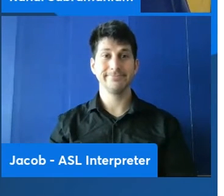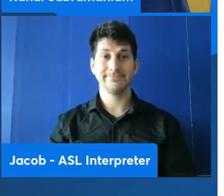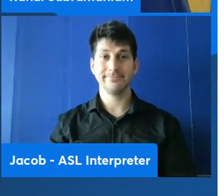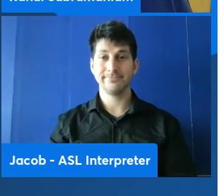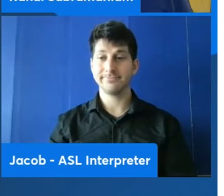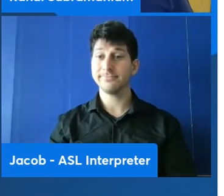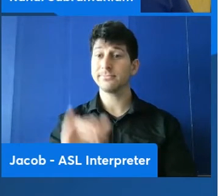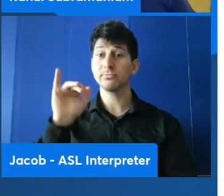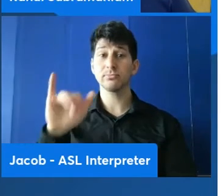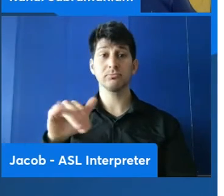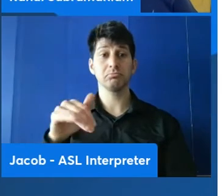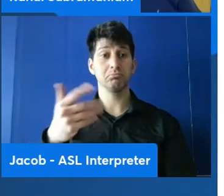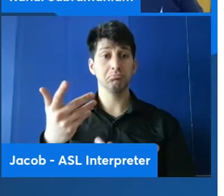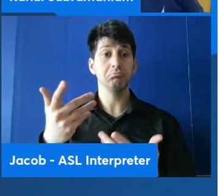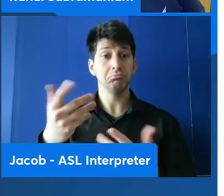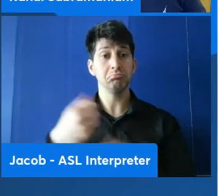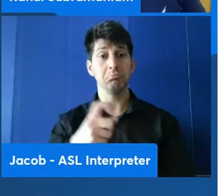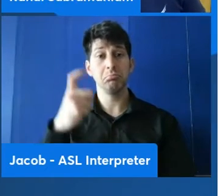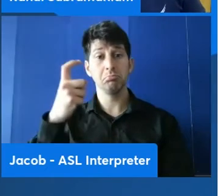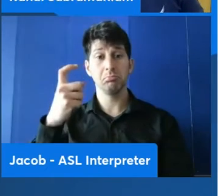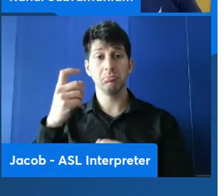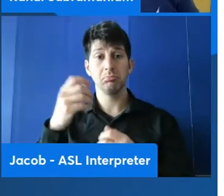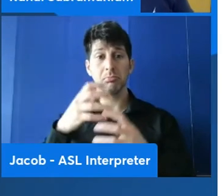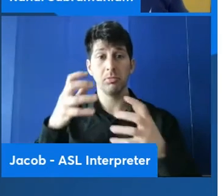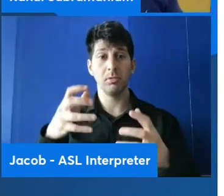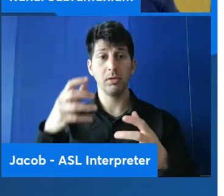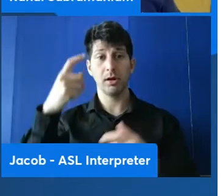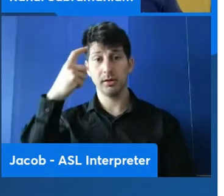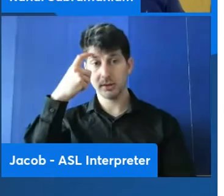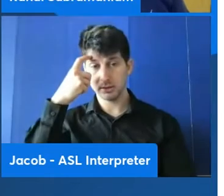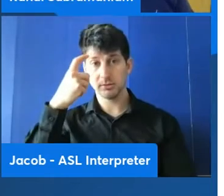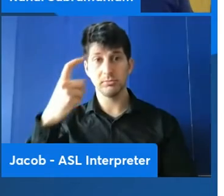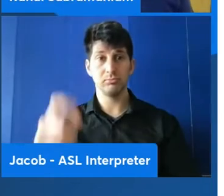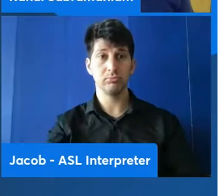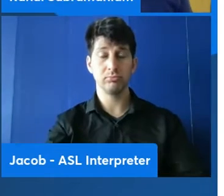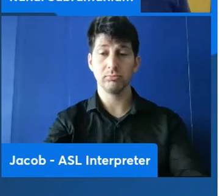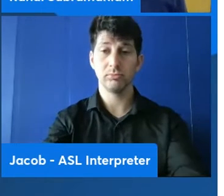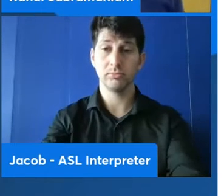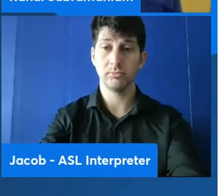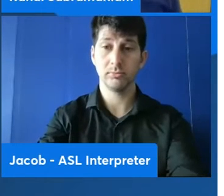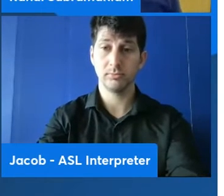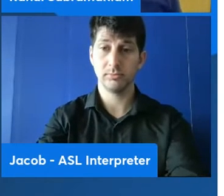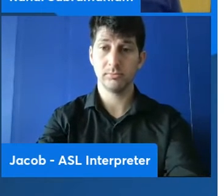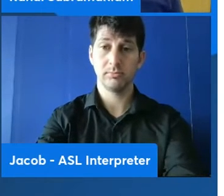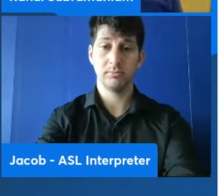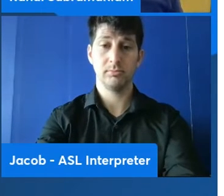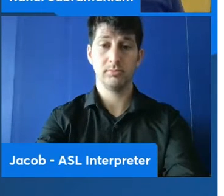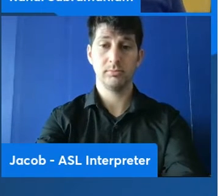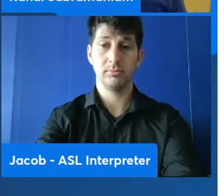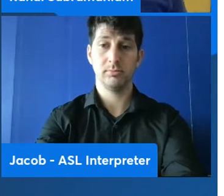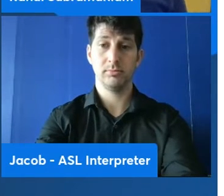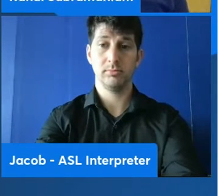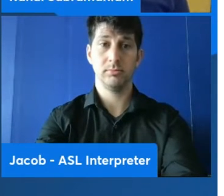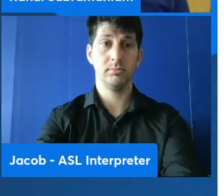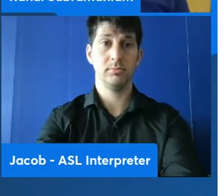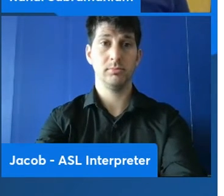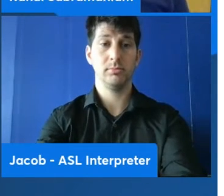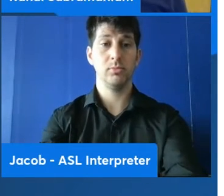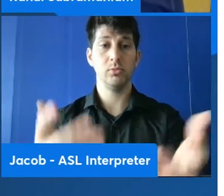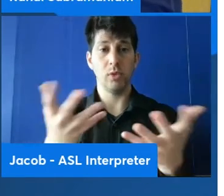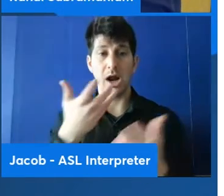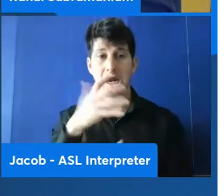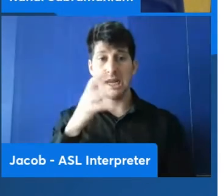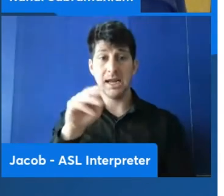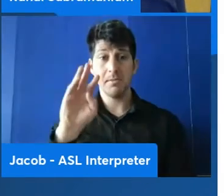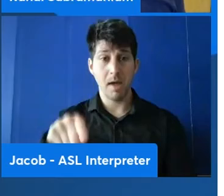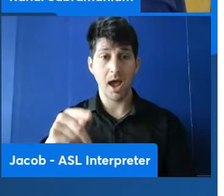Yeah, that makes a lot of sense, and I like that idea of looking forward. You'd almost want a heat map, and I'm trying to think